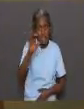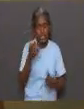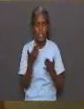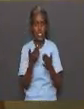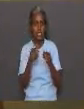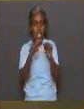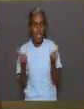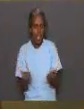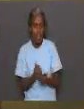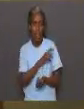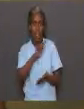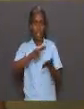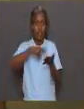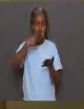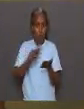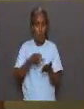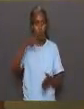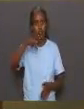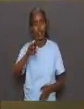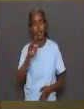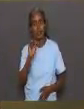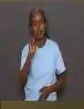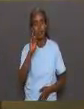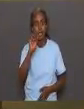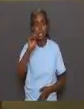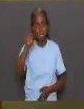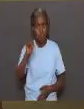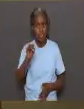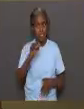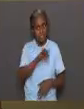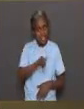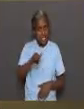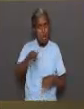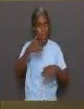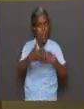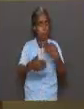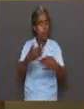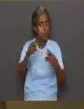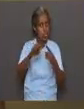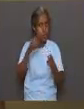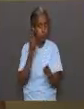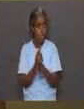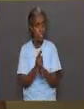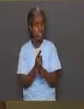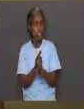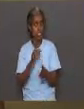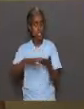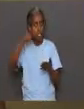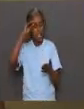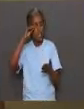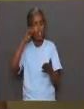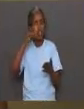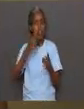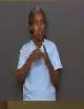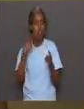Finding the area and volume of prisms is a similar process to the one you just learned